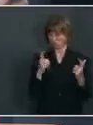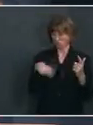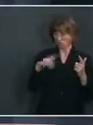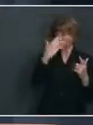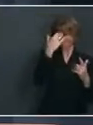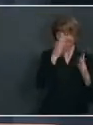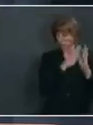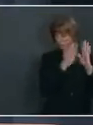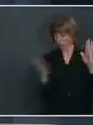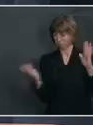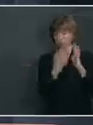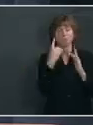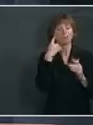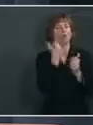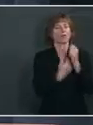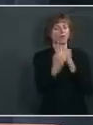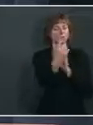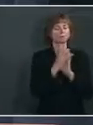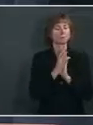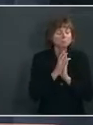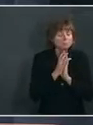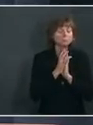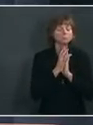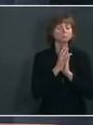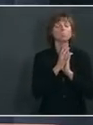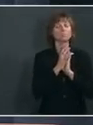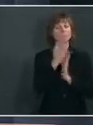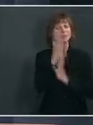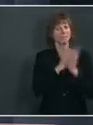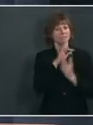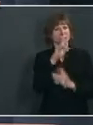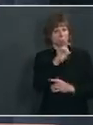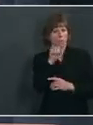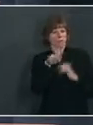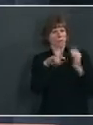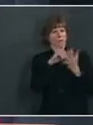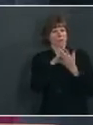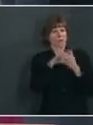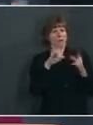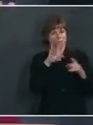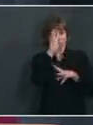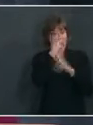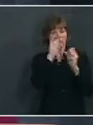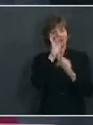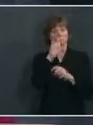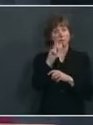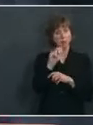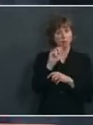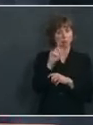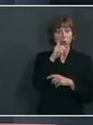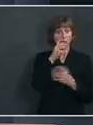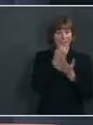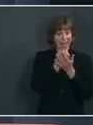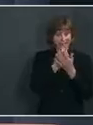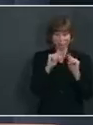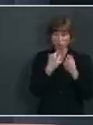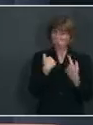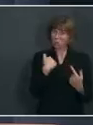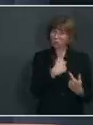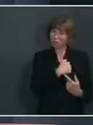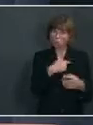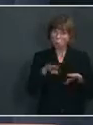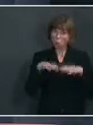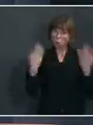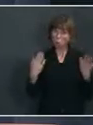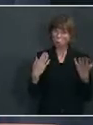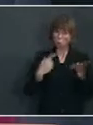this, but just for everybody else. And, you know, there has been some questions about that. President Biden, our economic team, we're open to discussing that. But